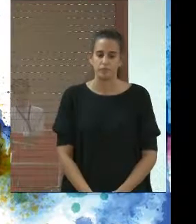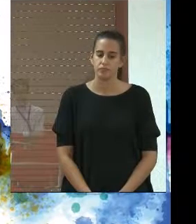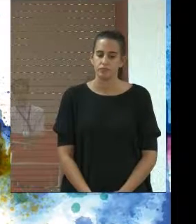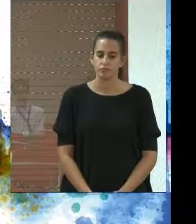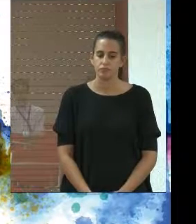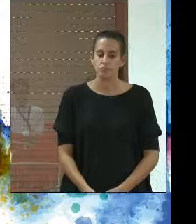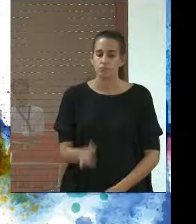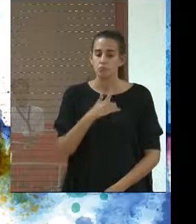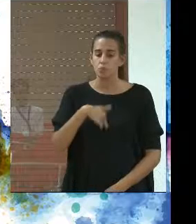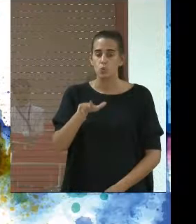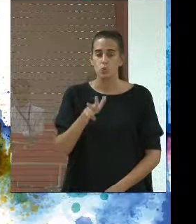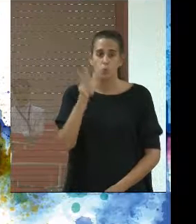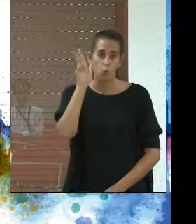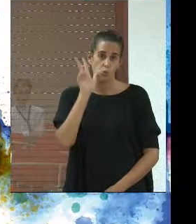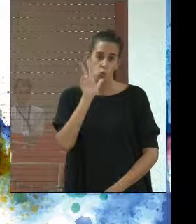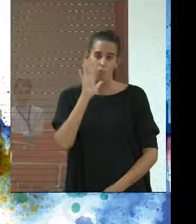adapting concept.